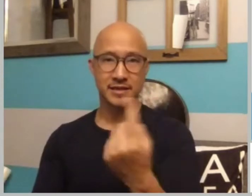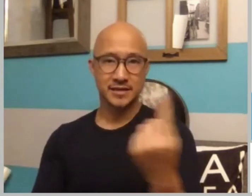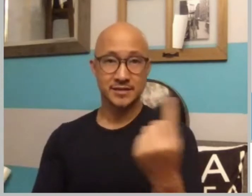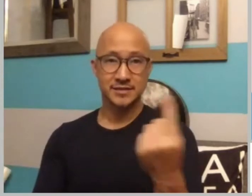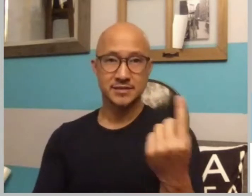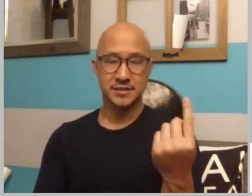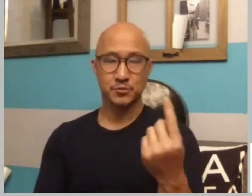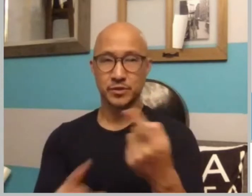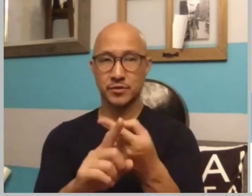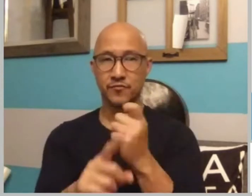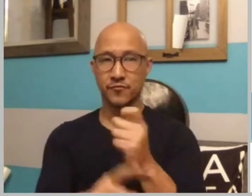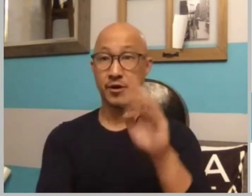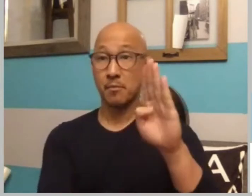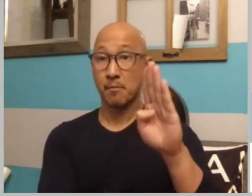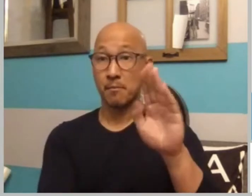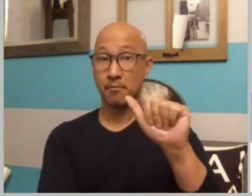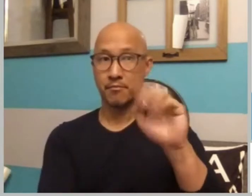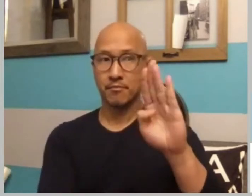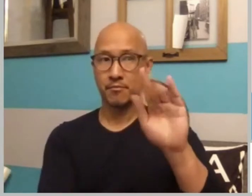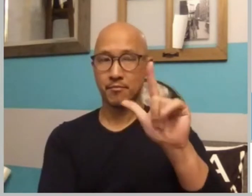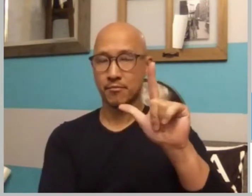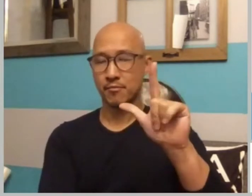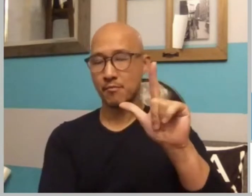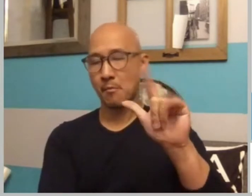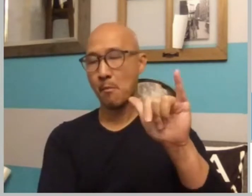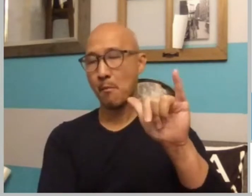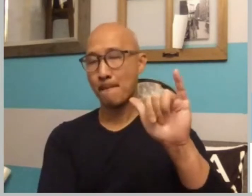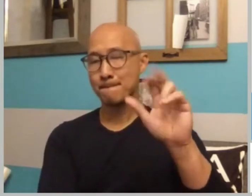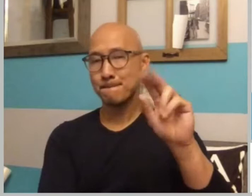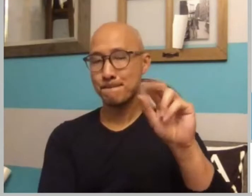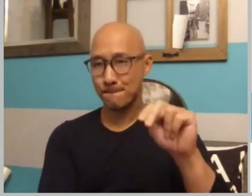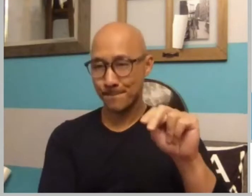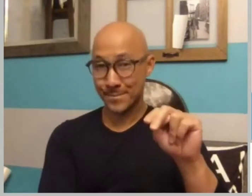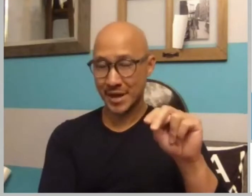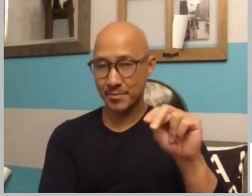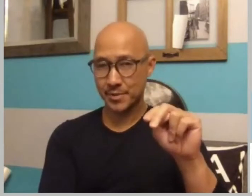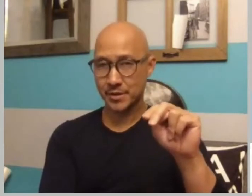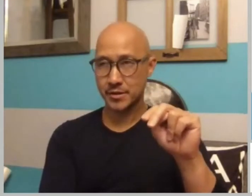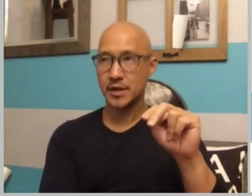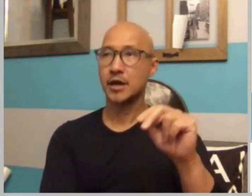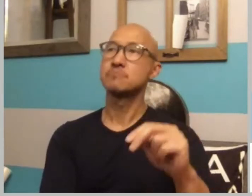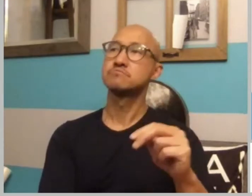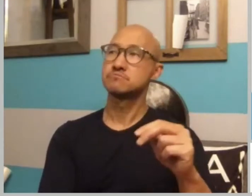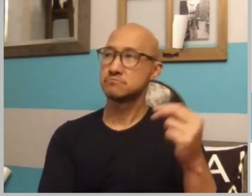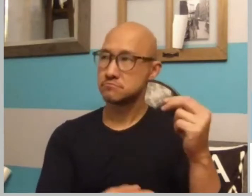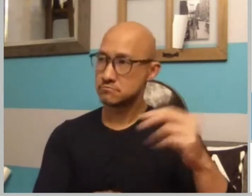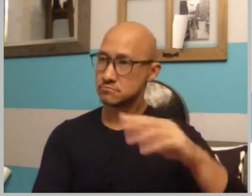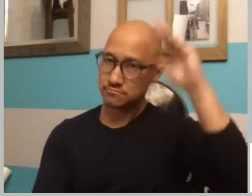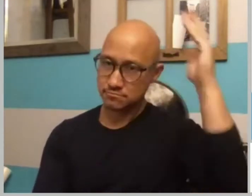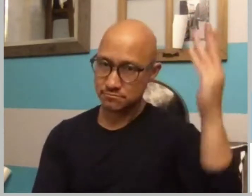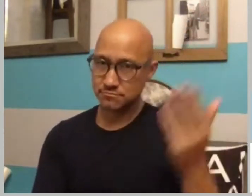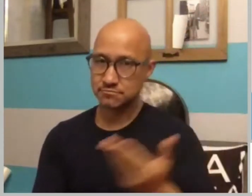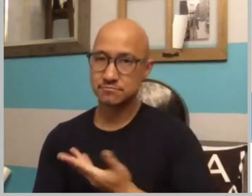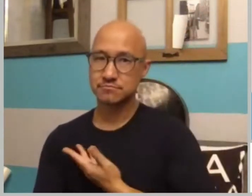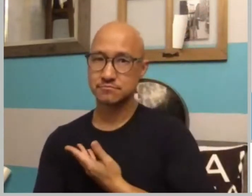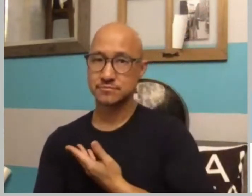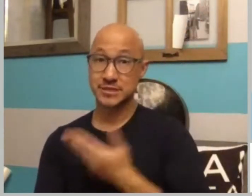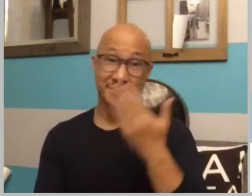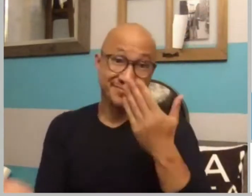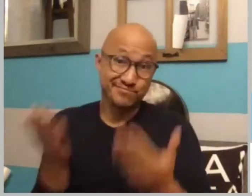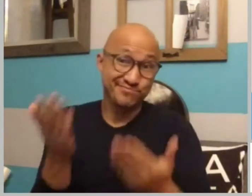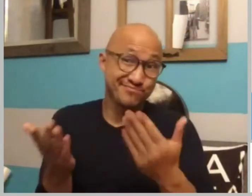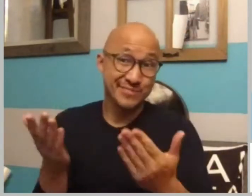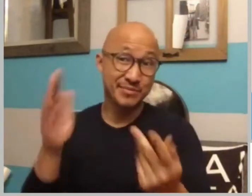chosen, sends you greetings, and so does Mark, my son." All right. Second Peter was